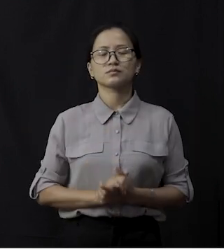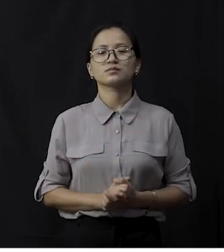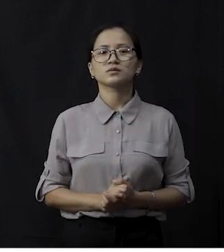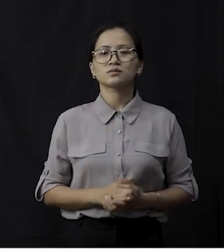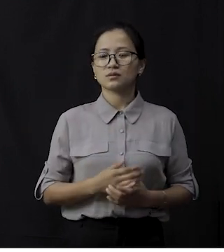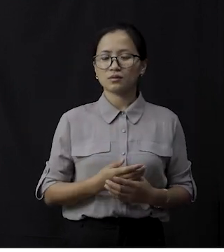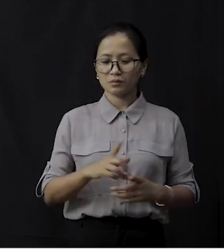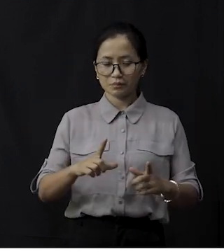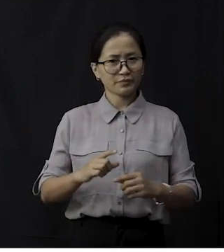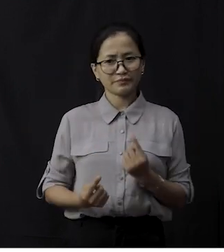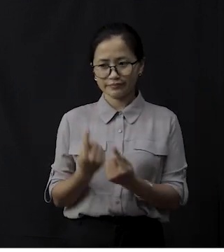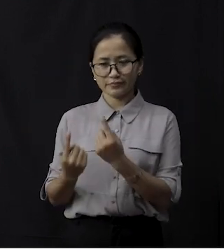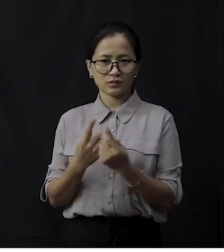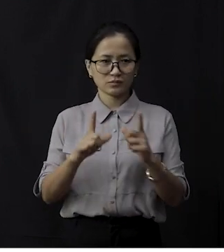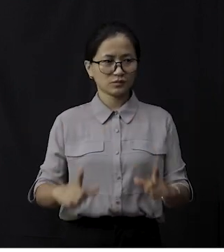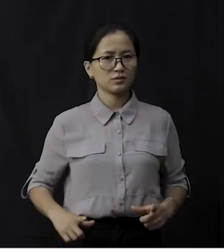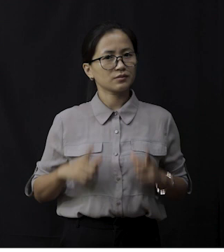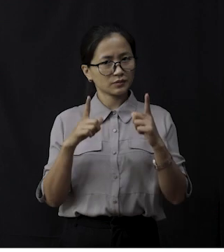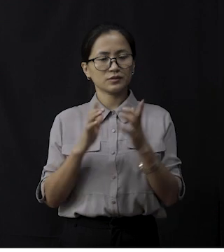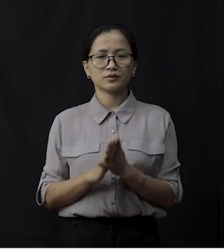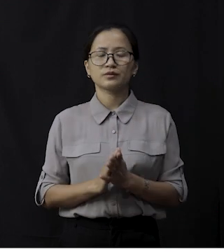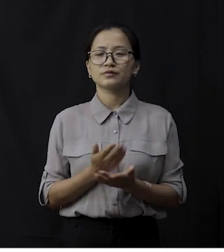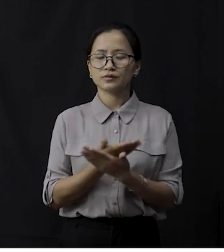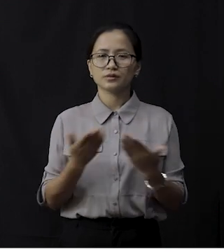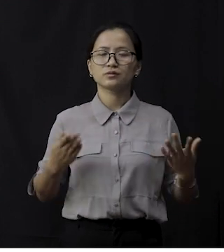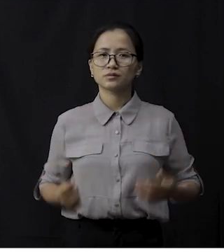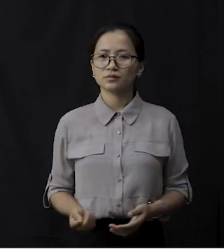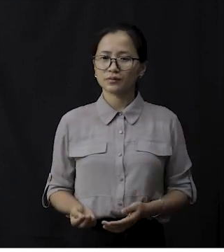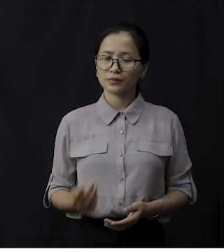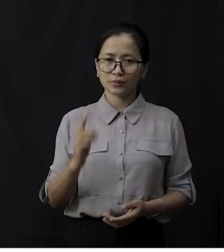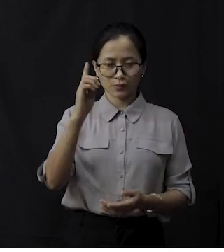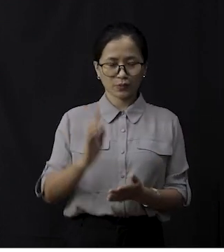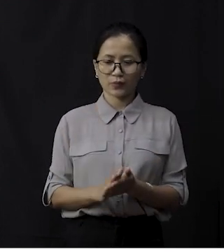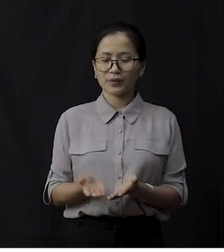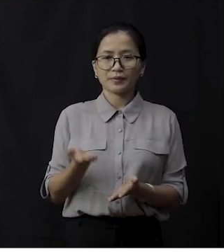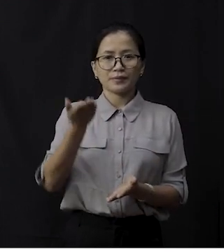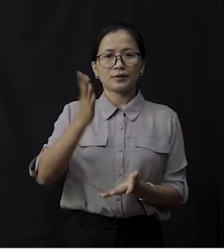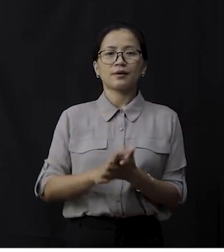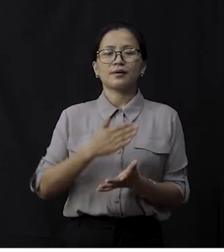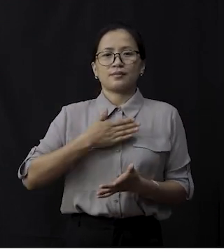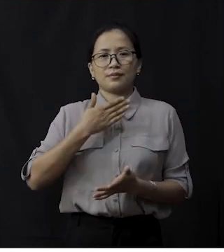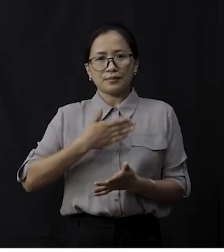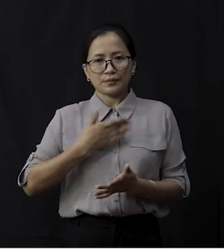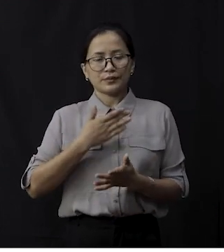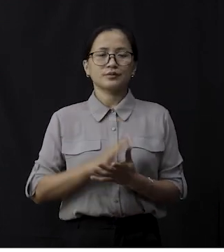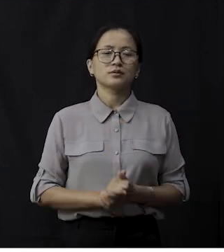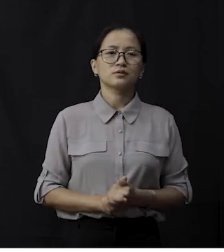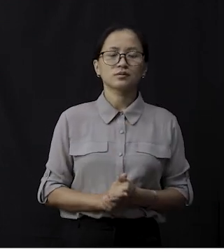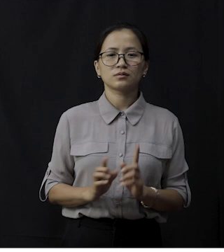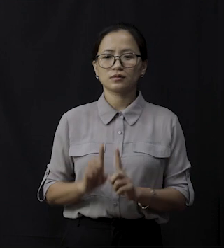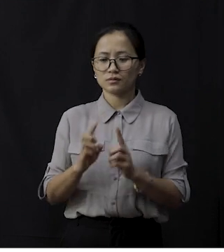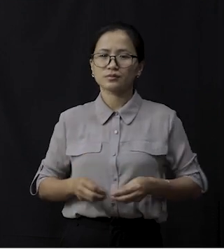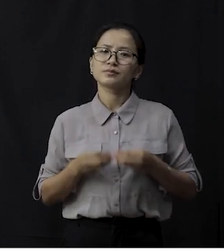plants are living things. They grow and breathe. Then, what else do plants do?